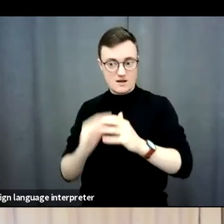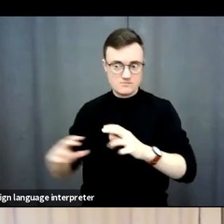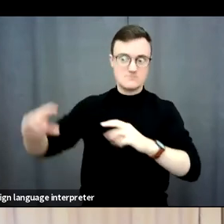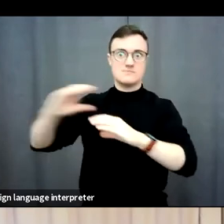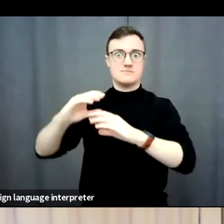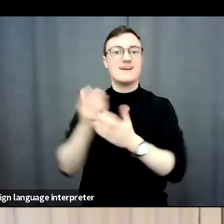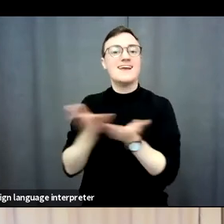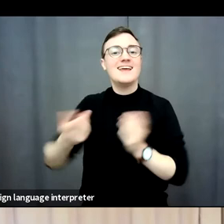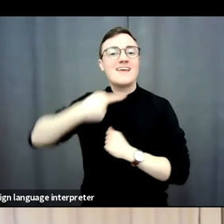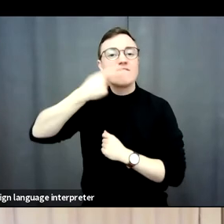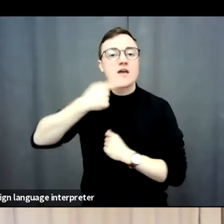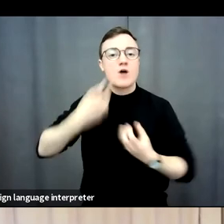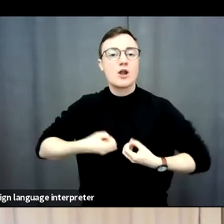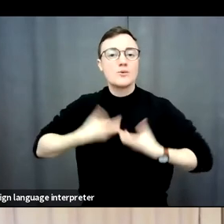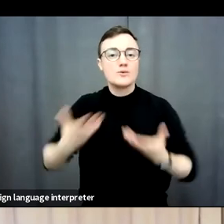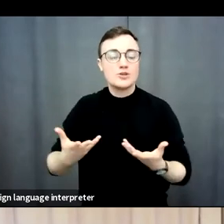unverbal expressions, and